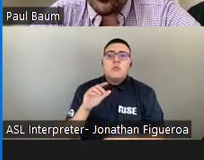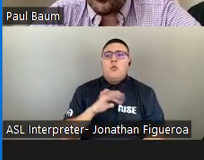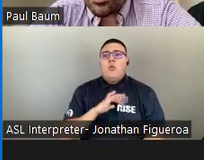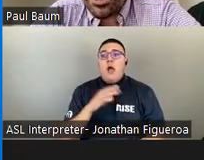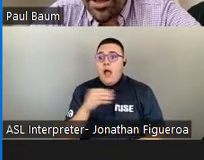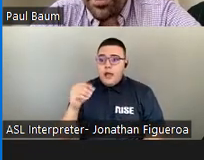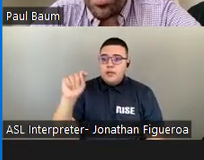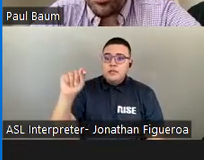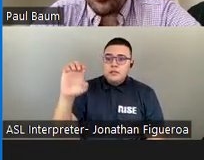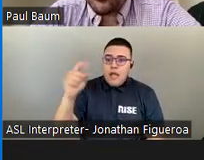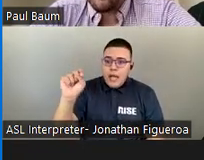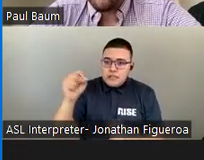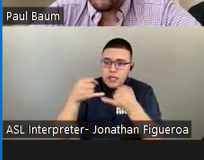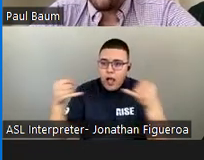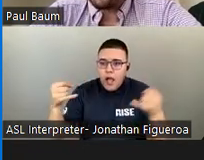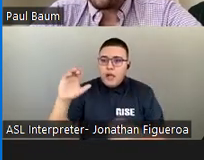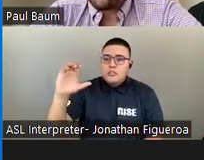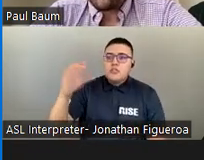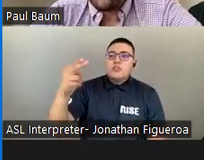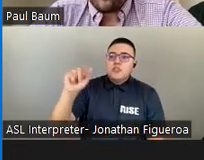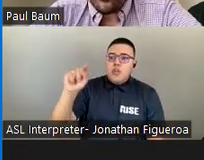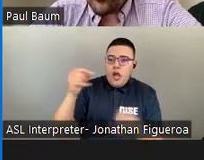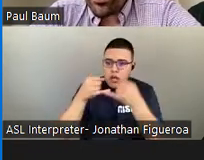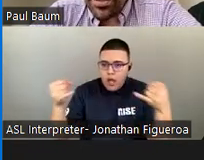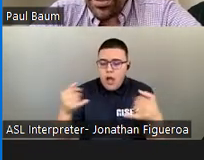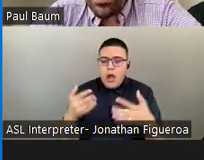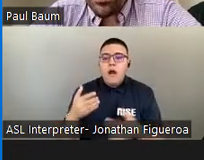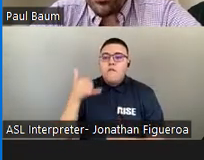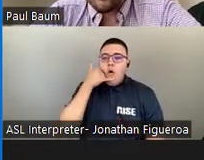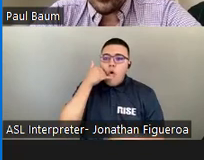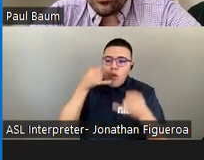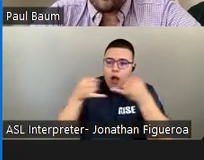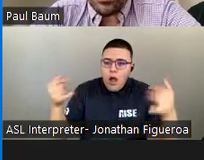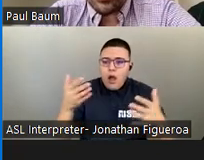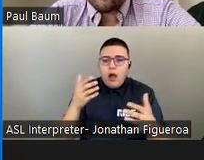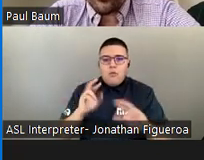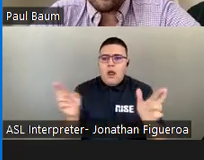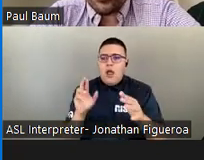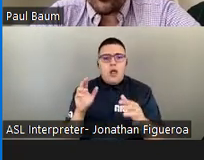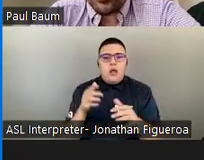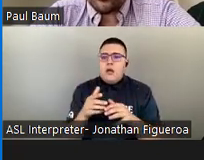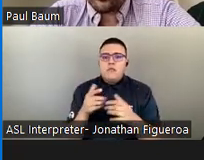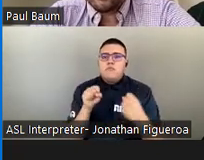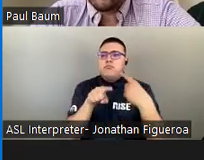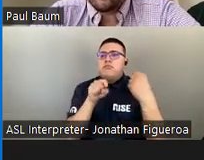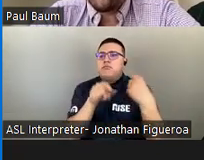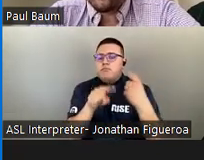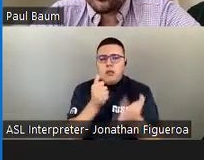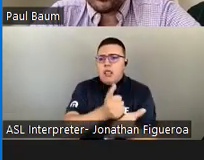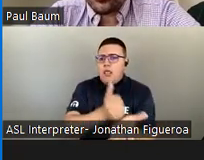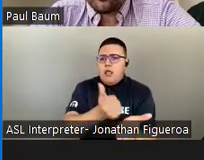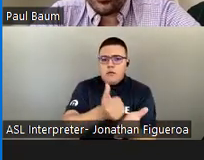line, a chat line, a phone line to help connect with somebody, and particularly